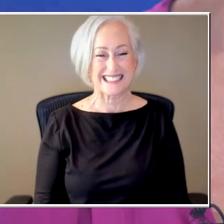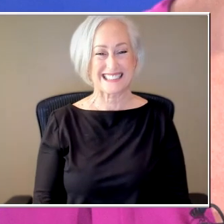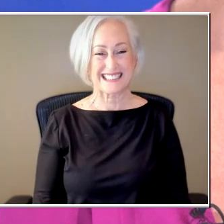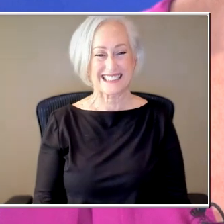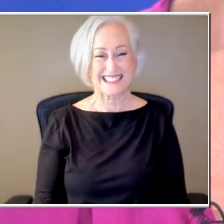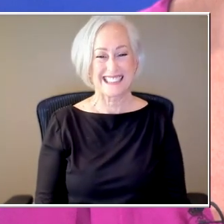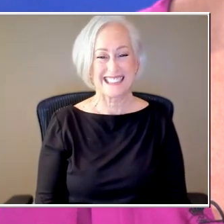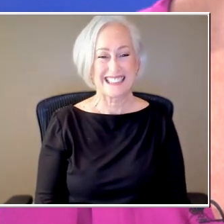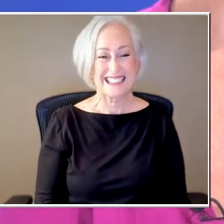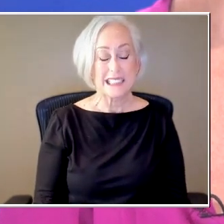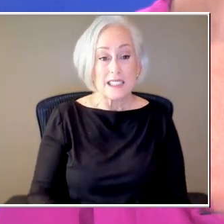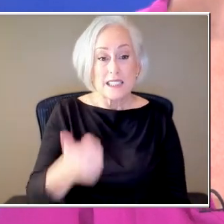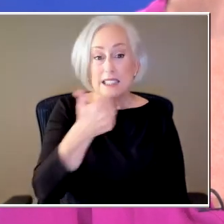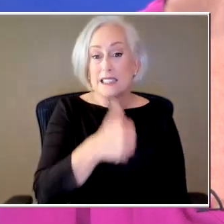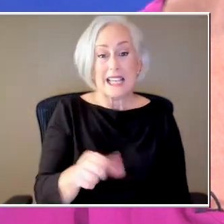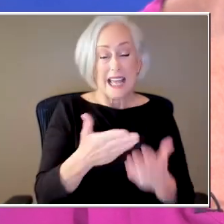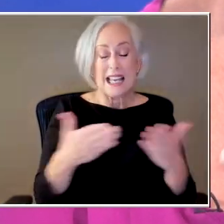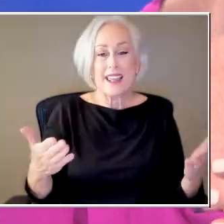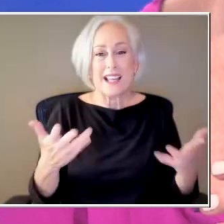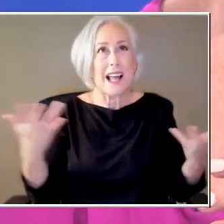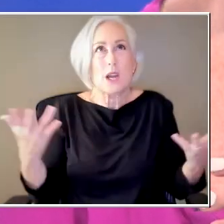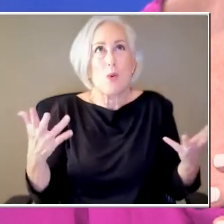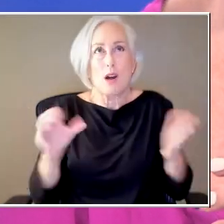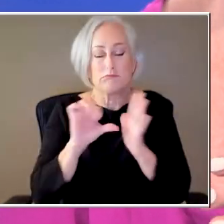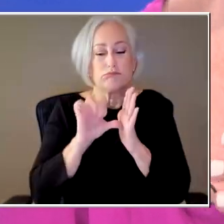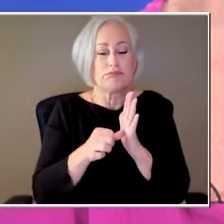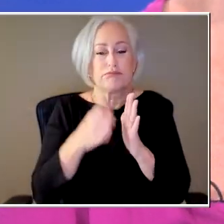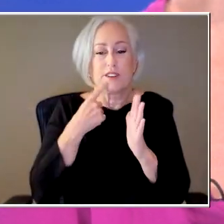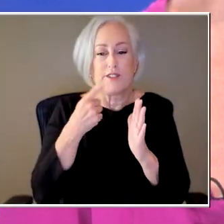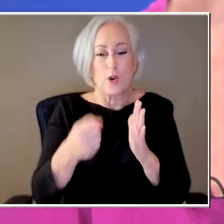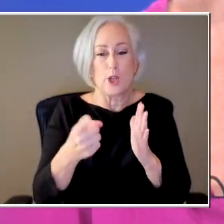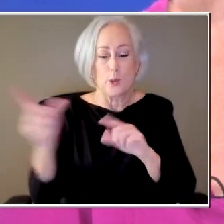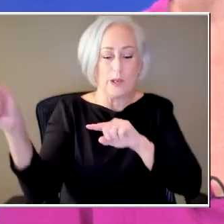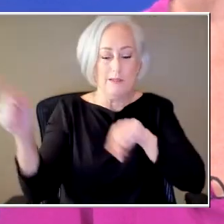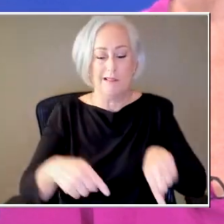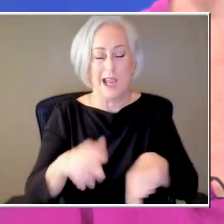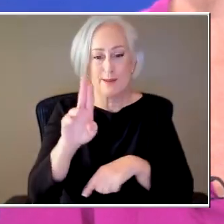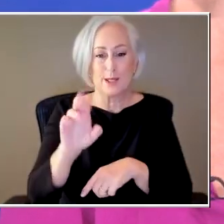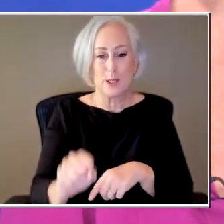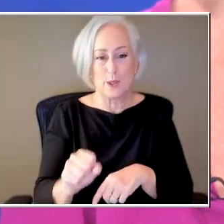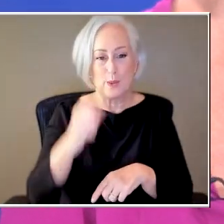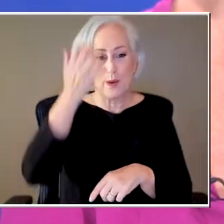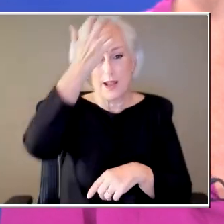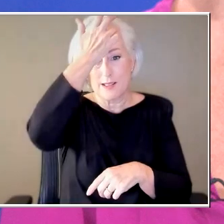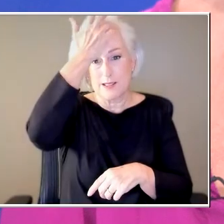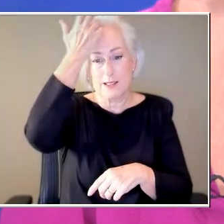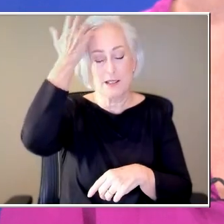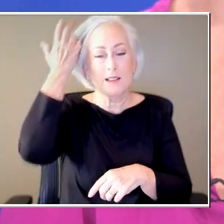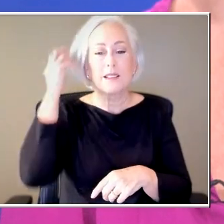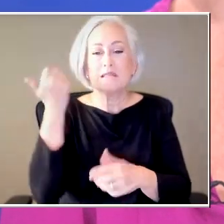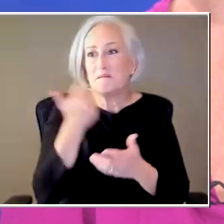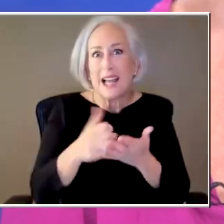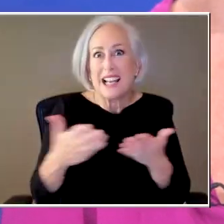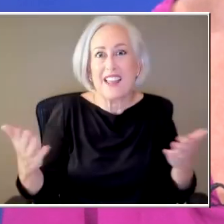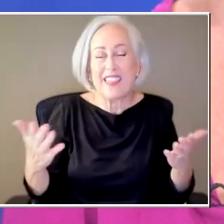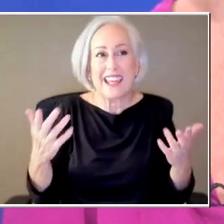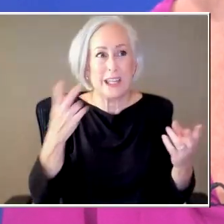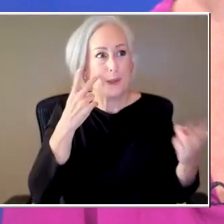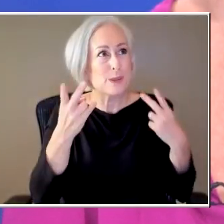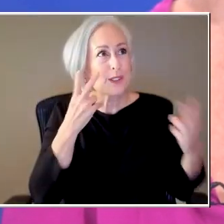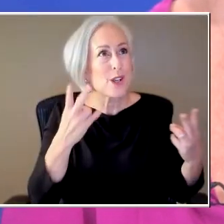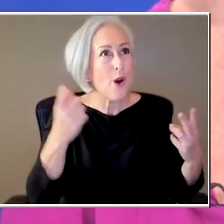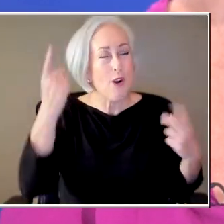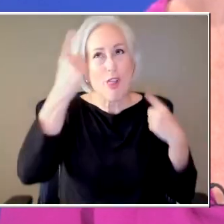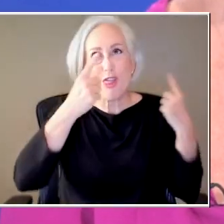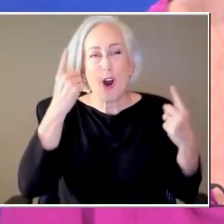Was there anything, what was the big standout when you came to the United States? Was there anything that you had kind of seen or thought about that